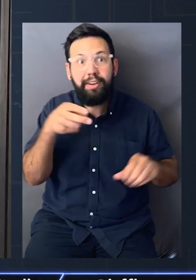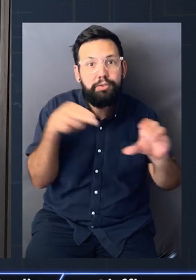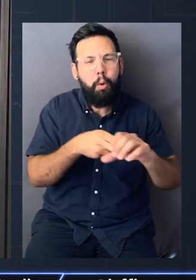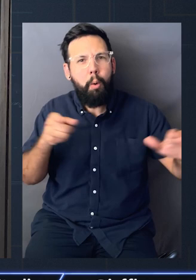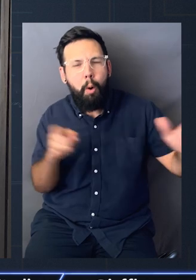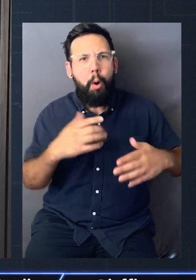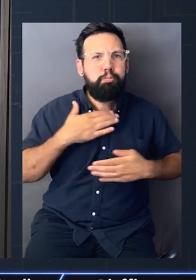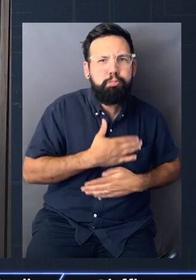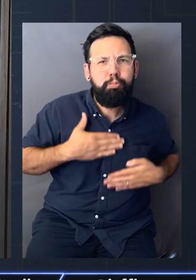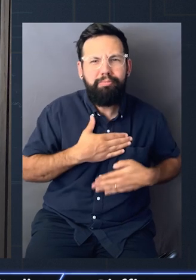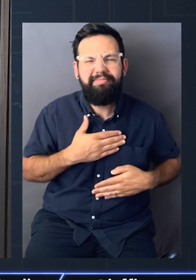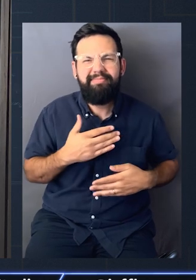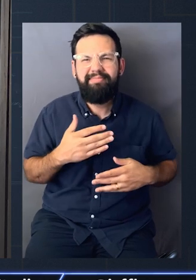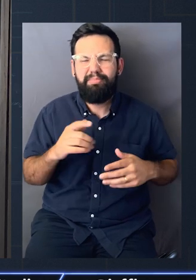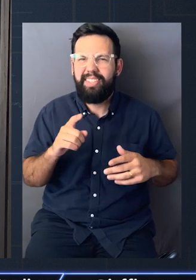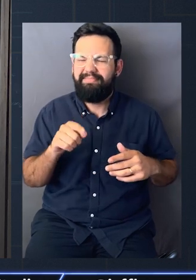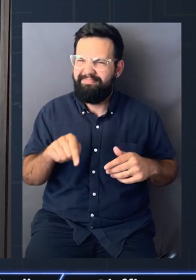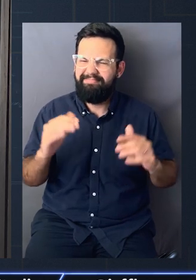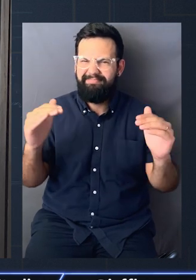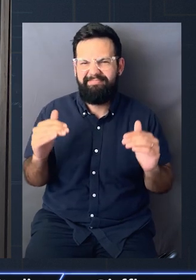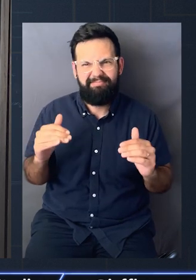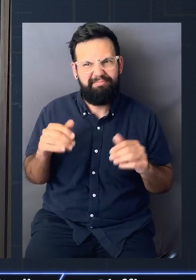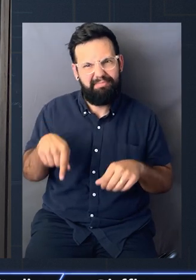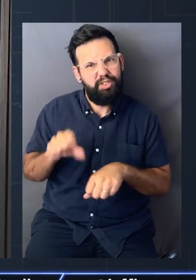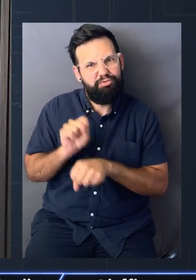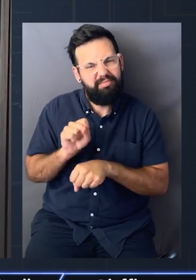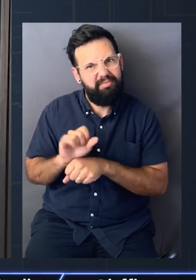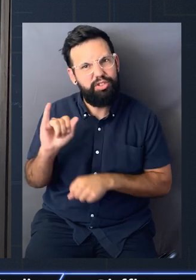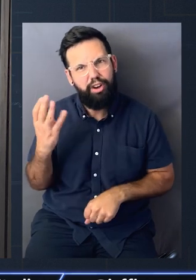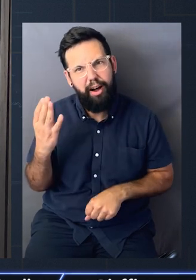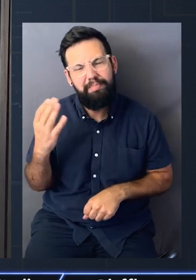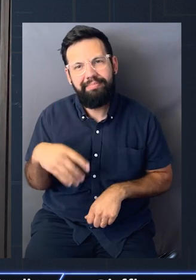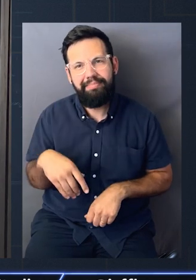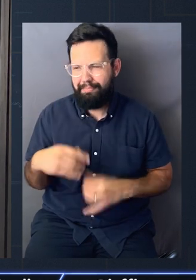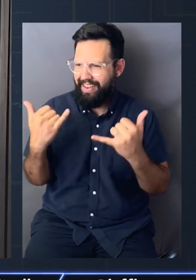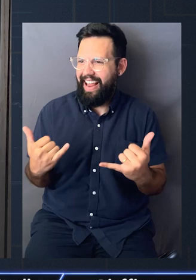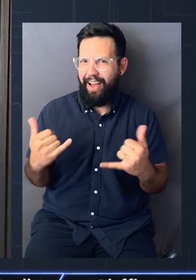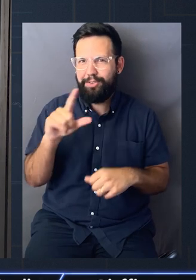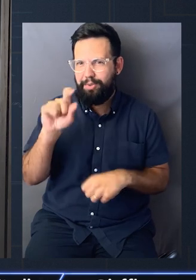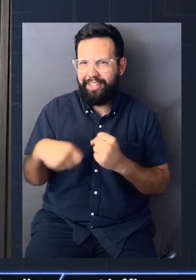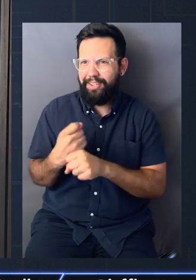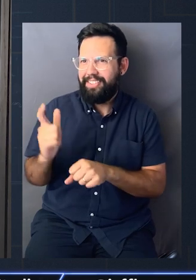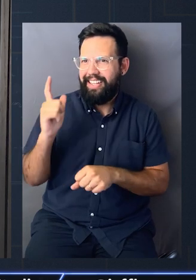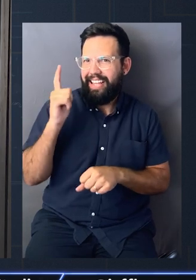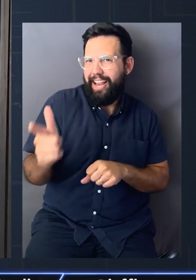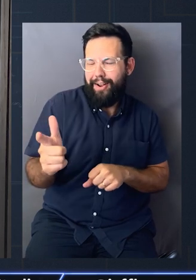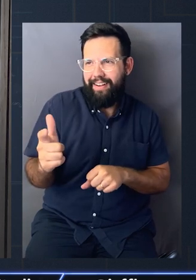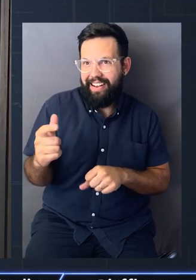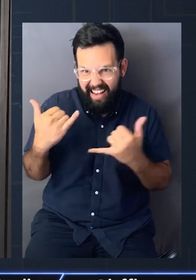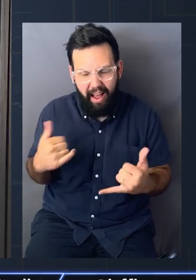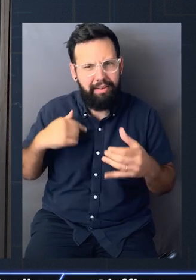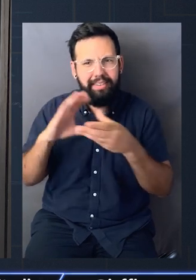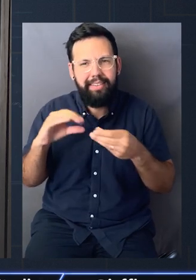not the adventure that we thought we signed up for. Now, 20 plus years later, I kind of still remember letting customers down.